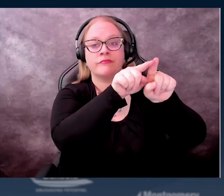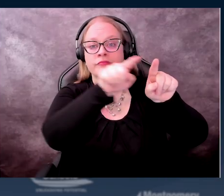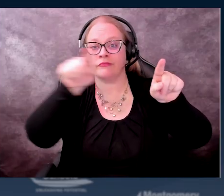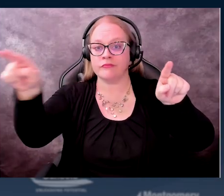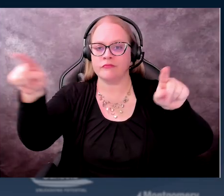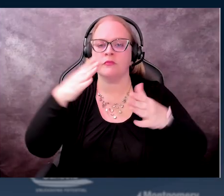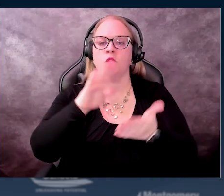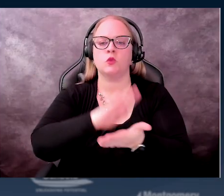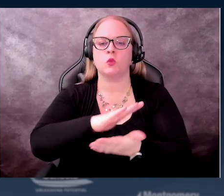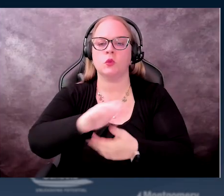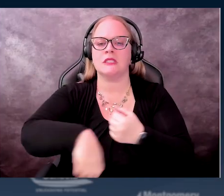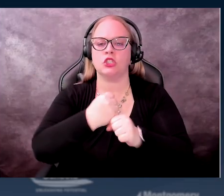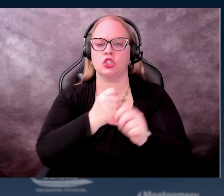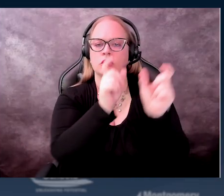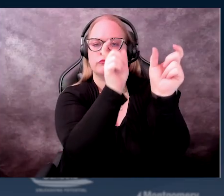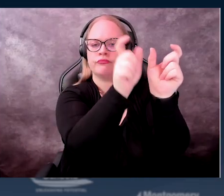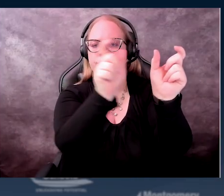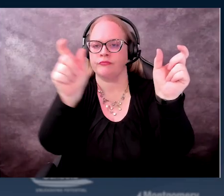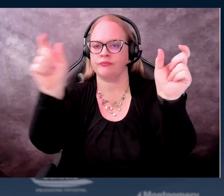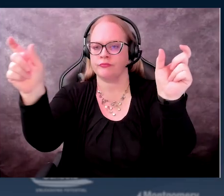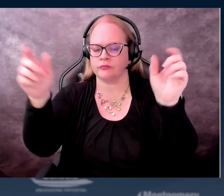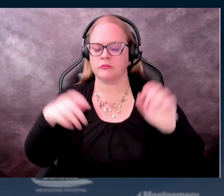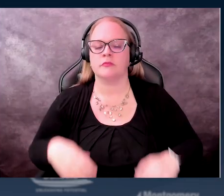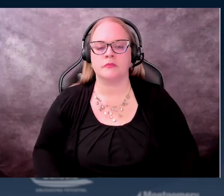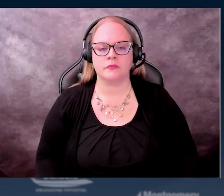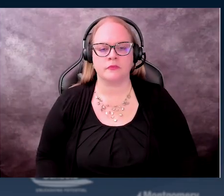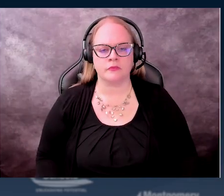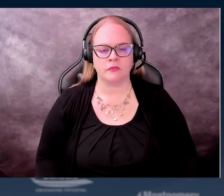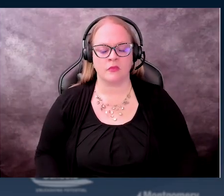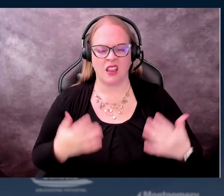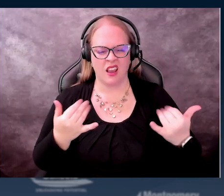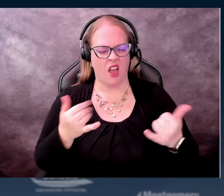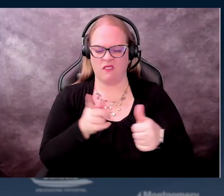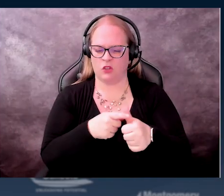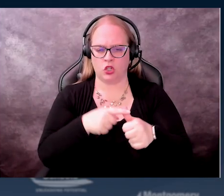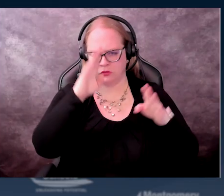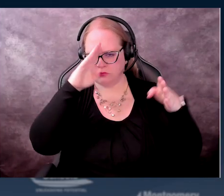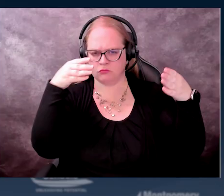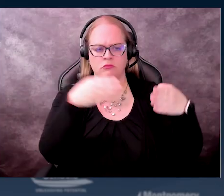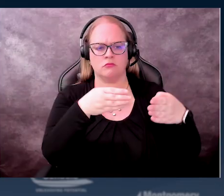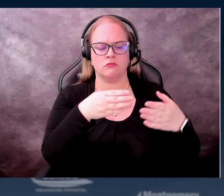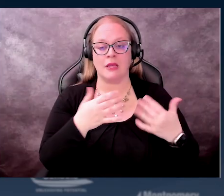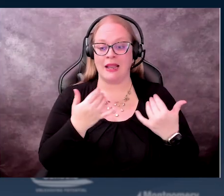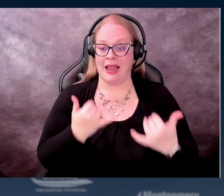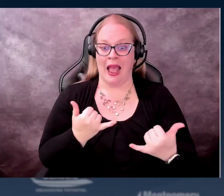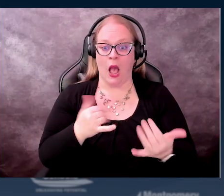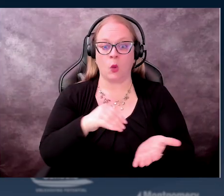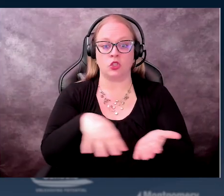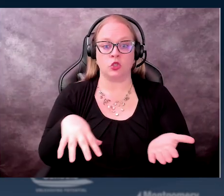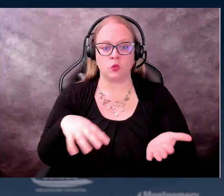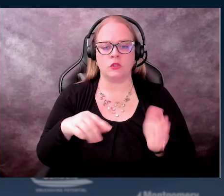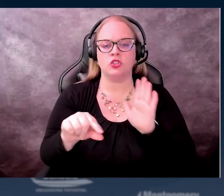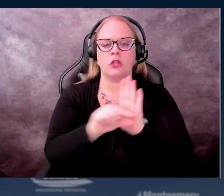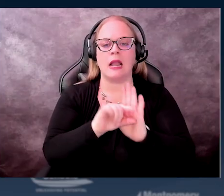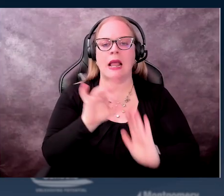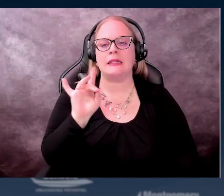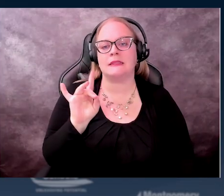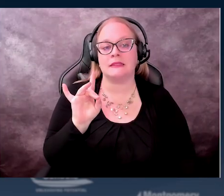let's start with our current grade 8 students. You'll see they're the class of